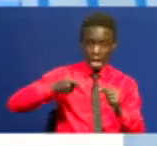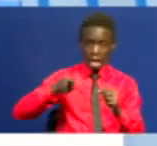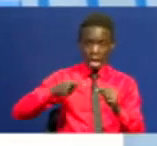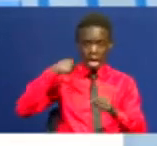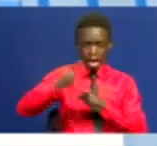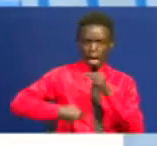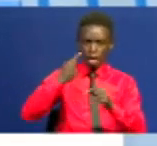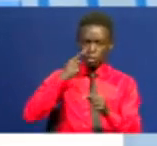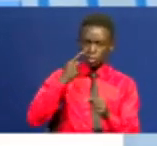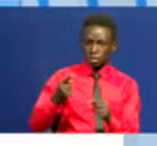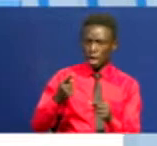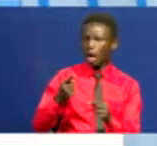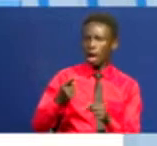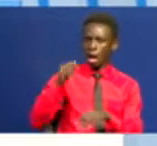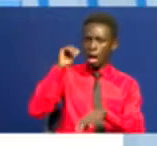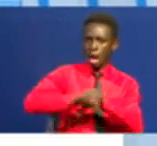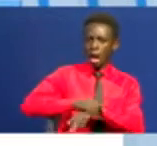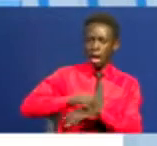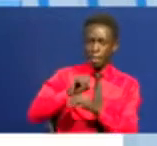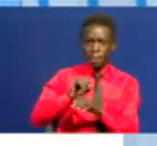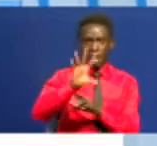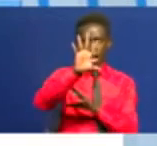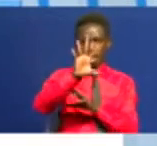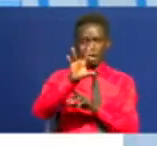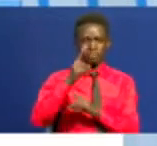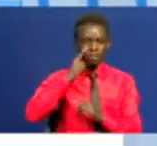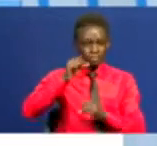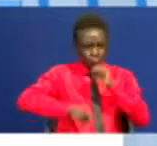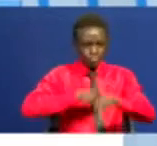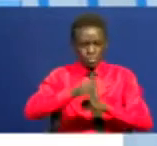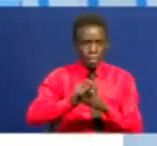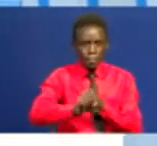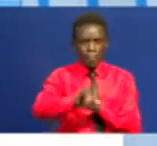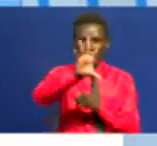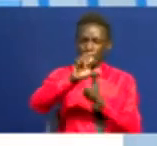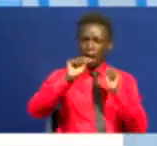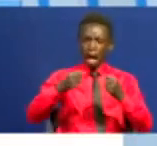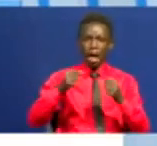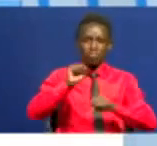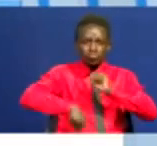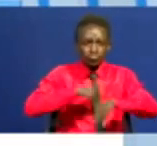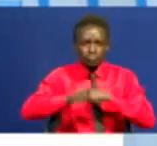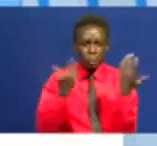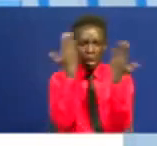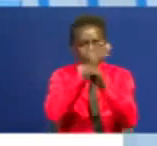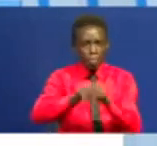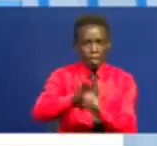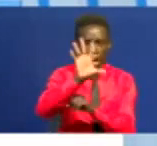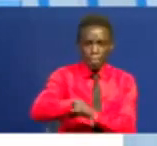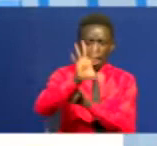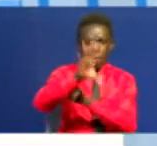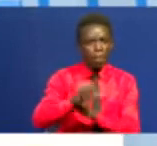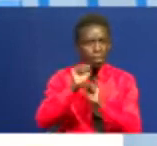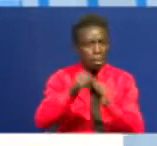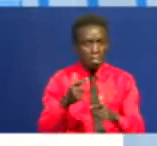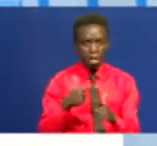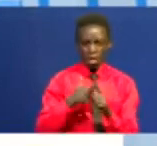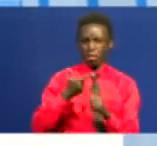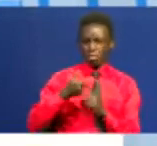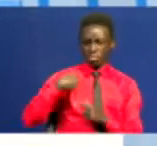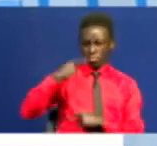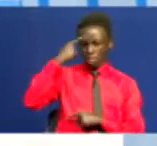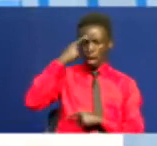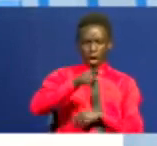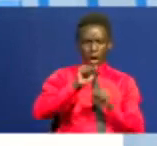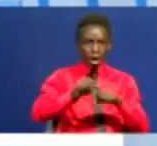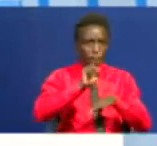is producing the energy that can be able now to be seen during the night. What if I can use that idea of the bicycle dynamo to transform